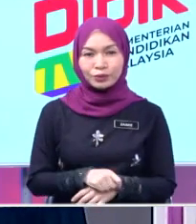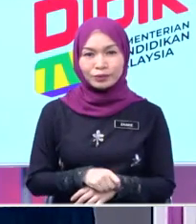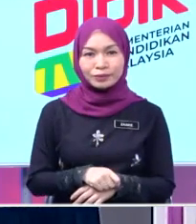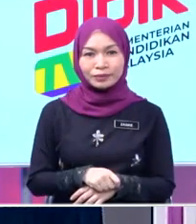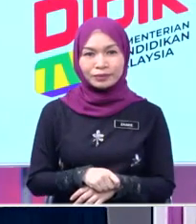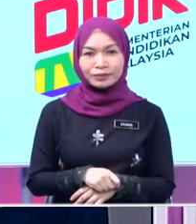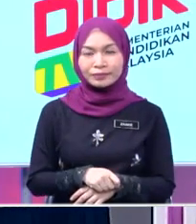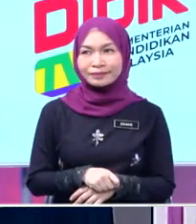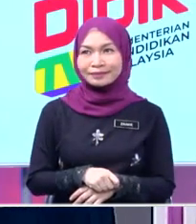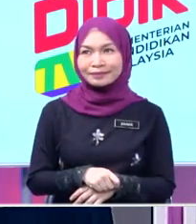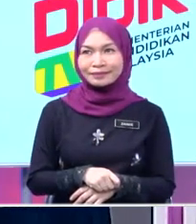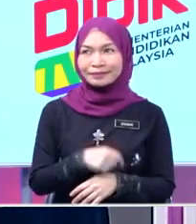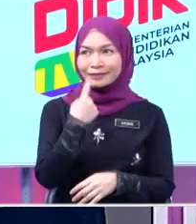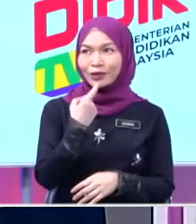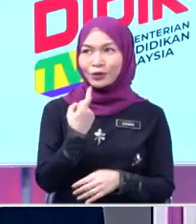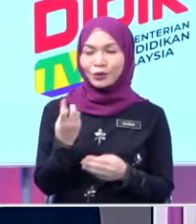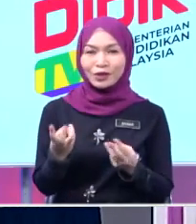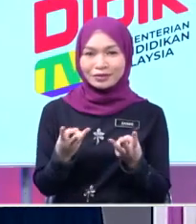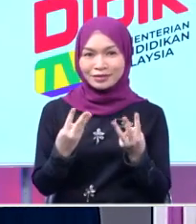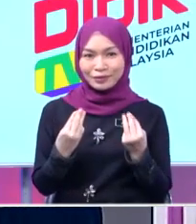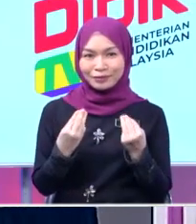for question 2? Raise your hands.